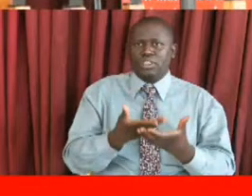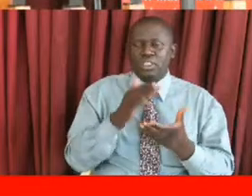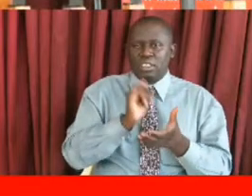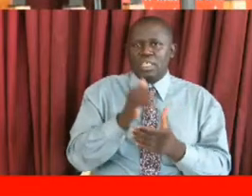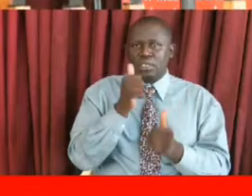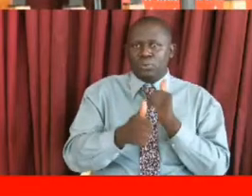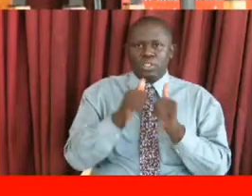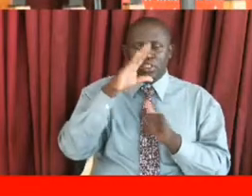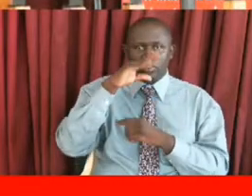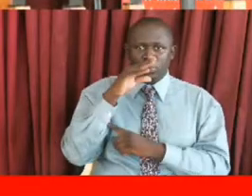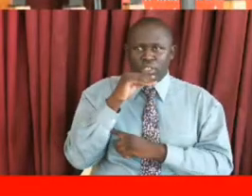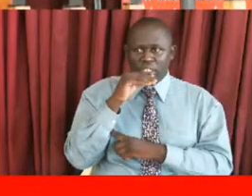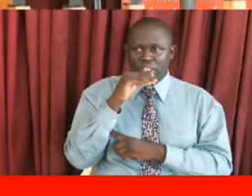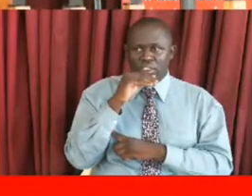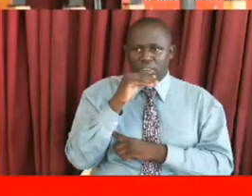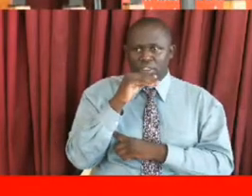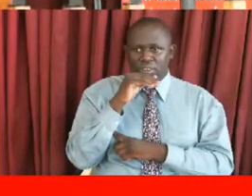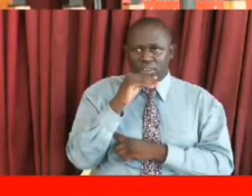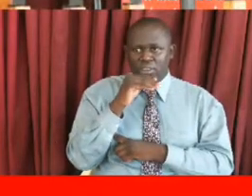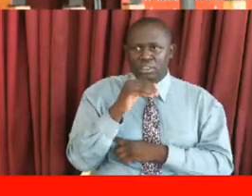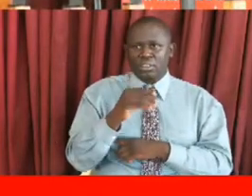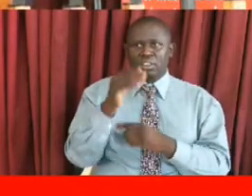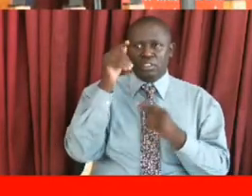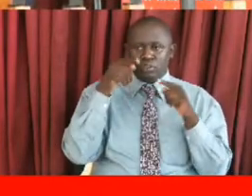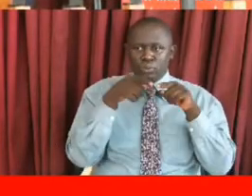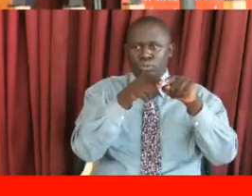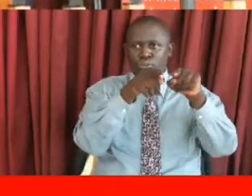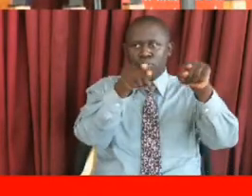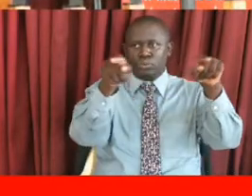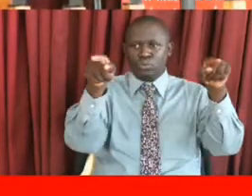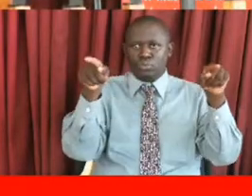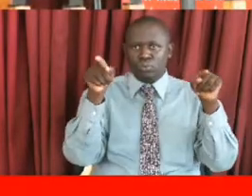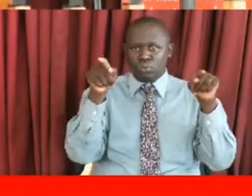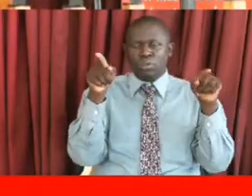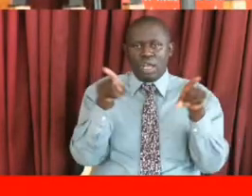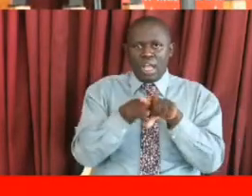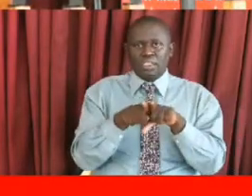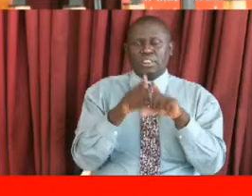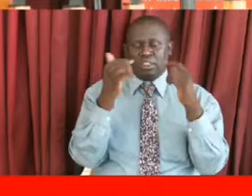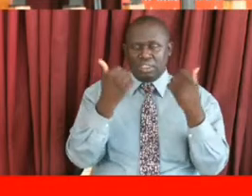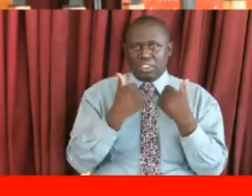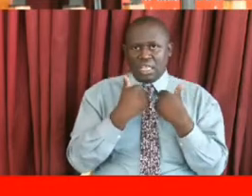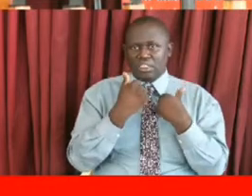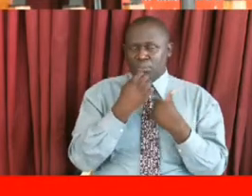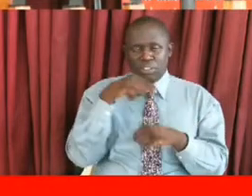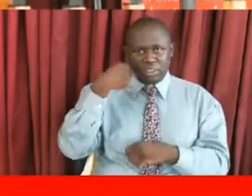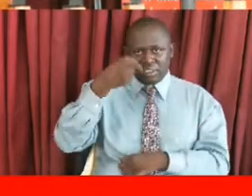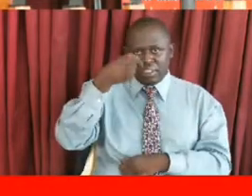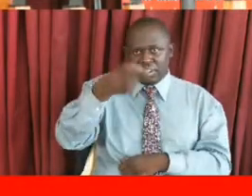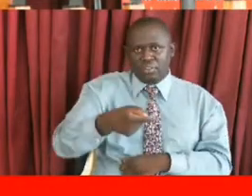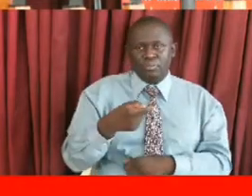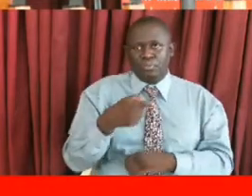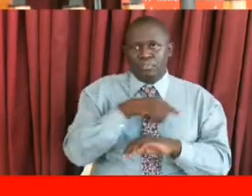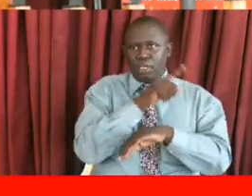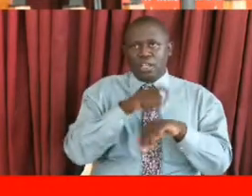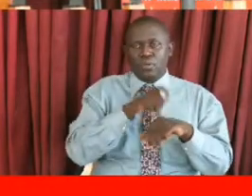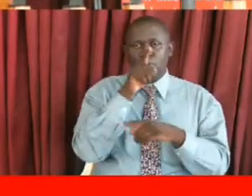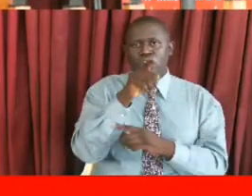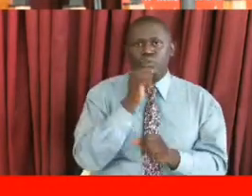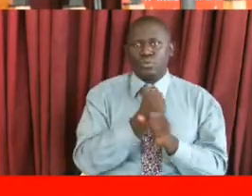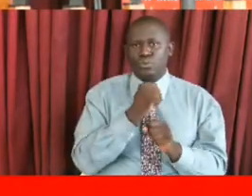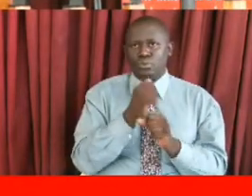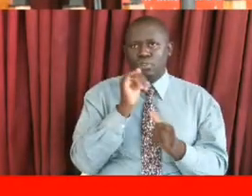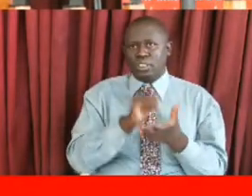being spoken is unto you as it has been said and when you do